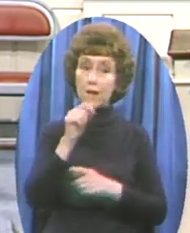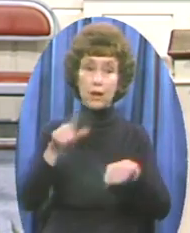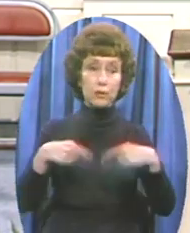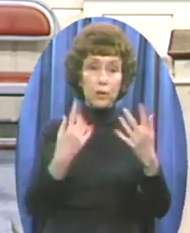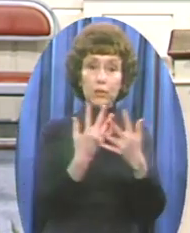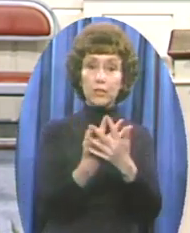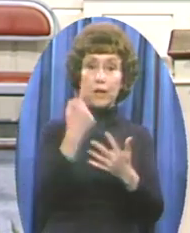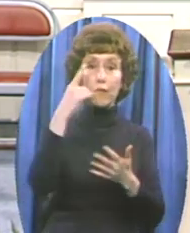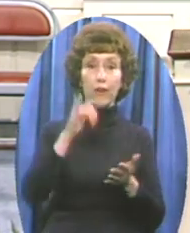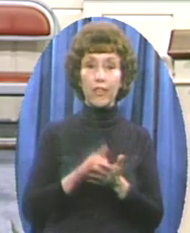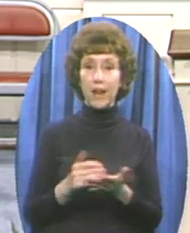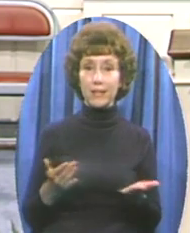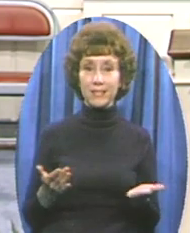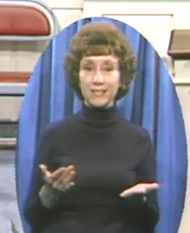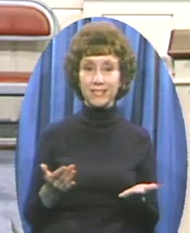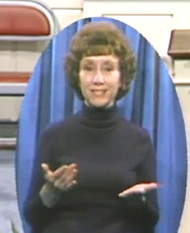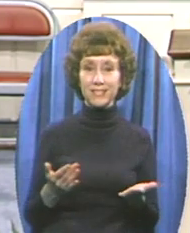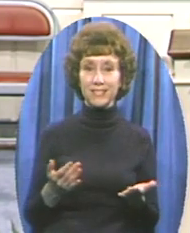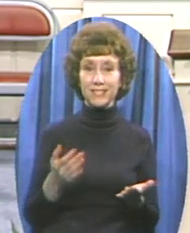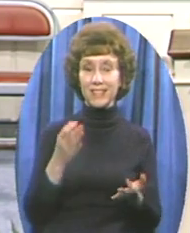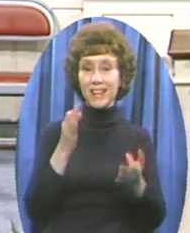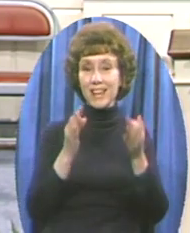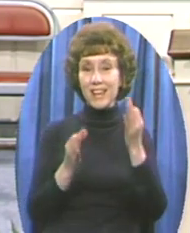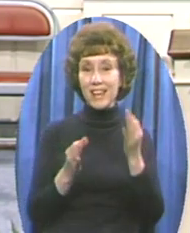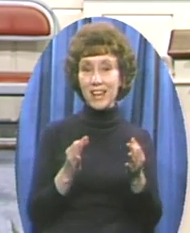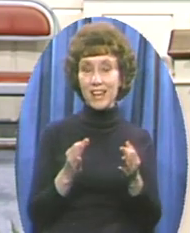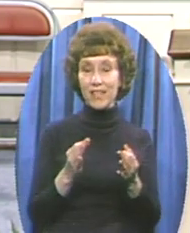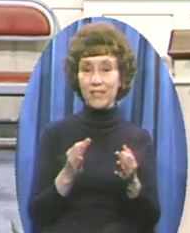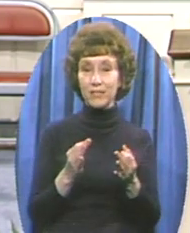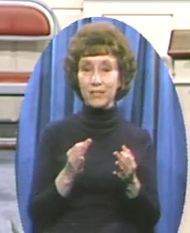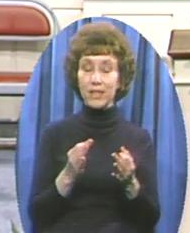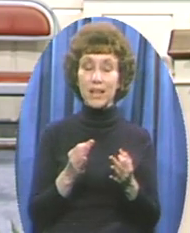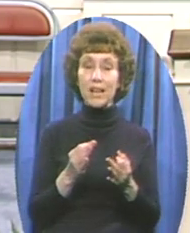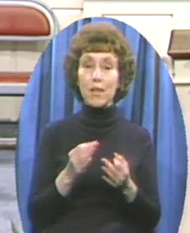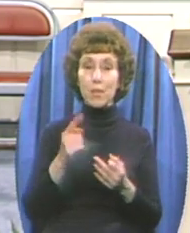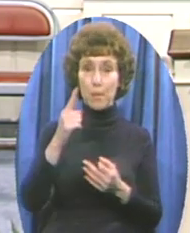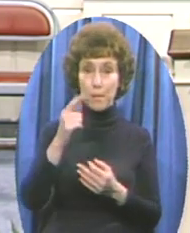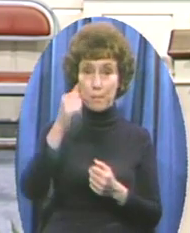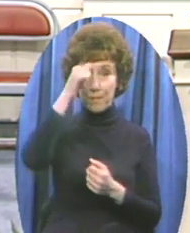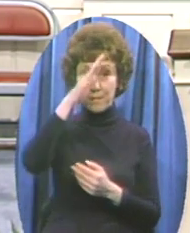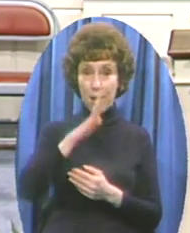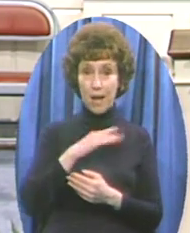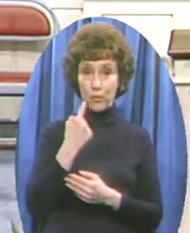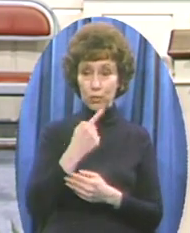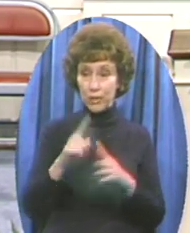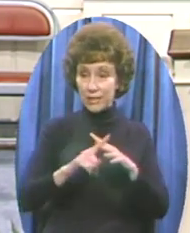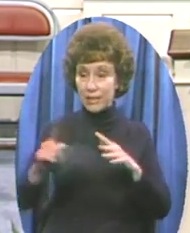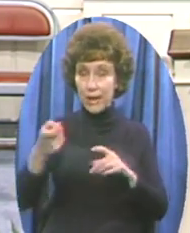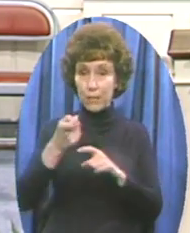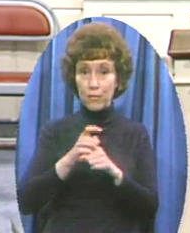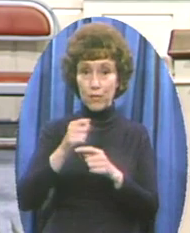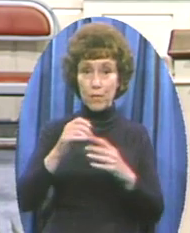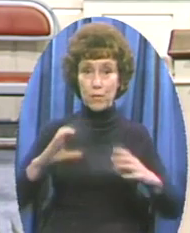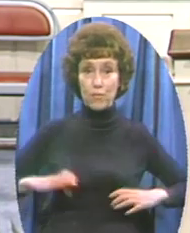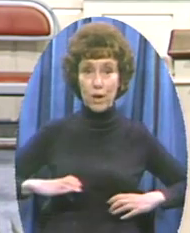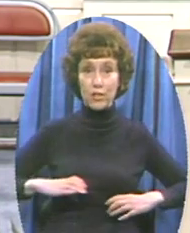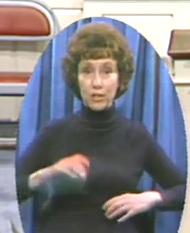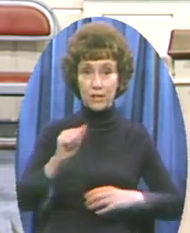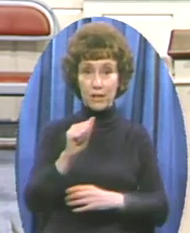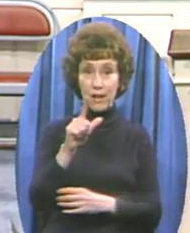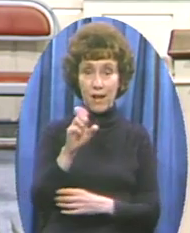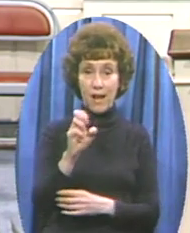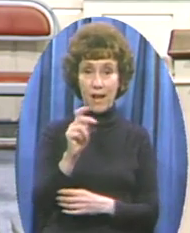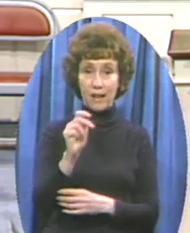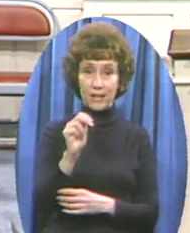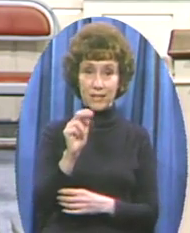it. If Alexander Solzhenitsyn were standing here today, he would tell you that isn't true in Russia. That's why